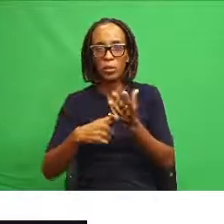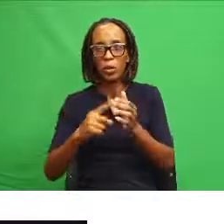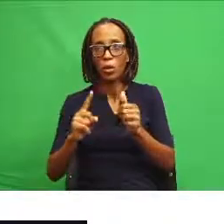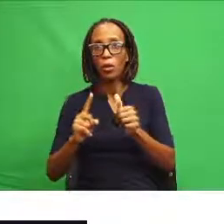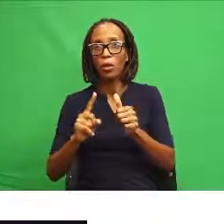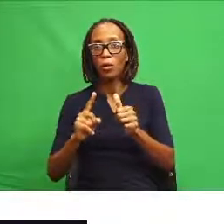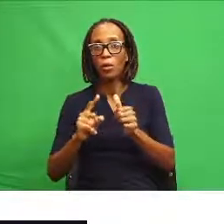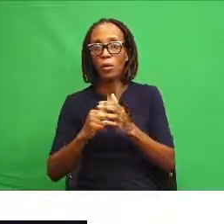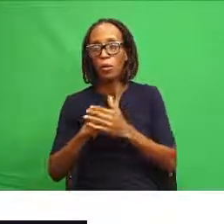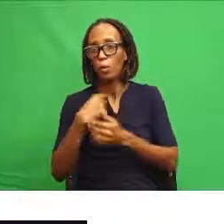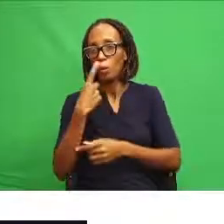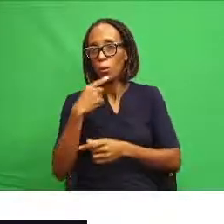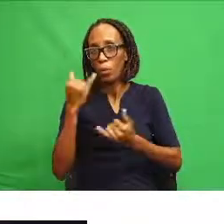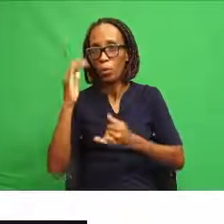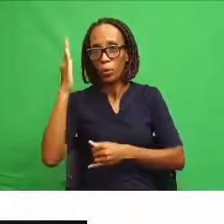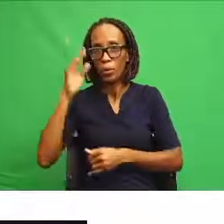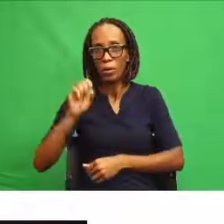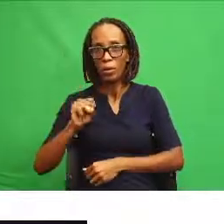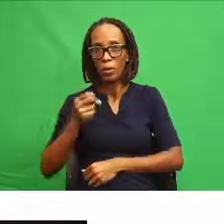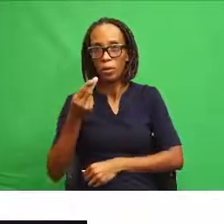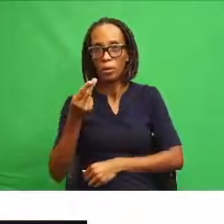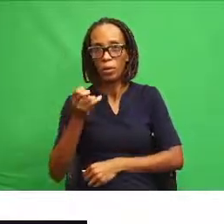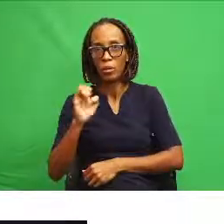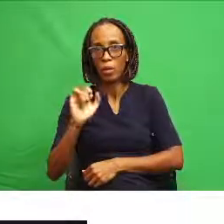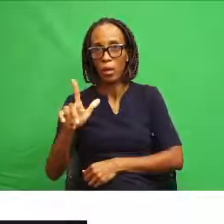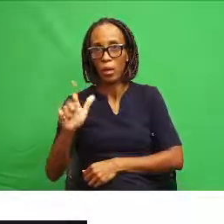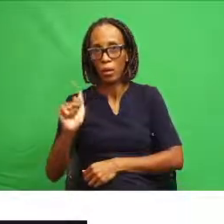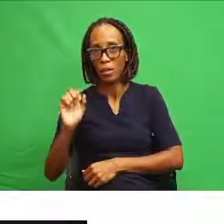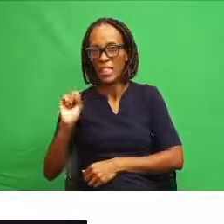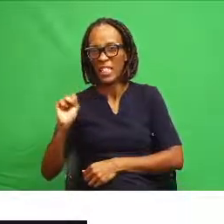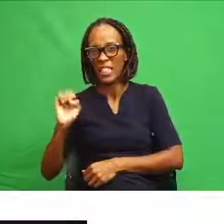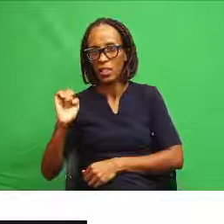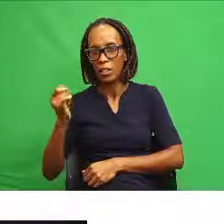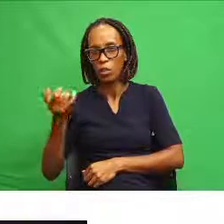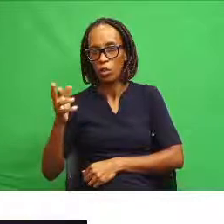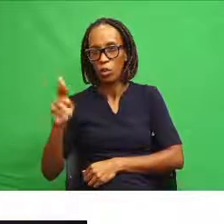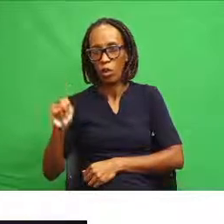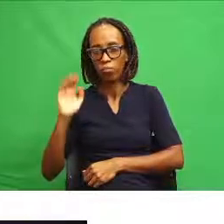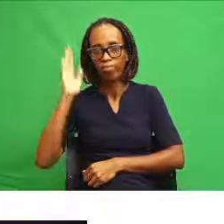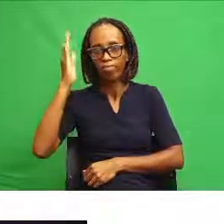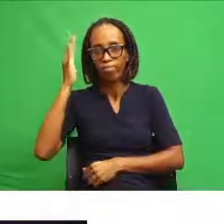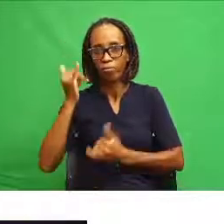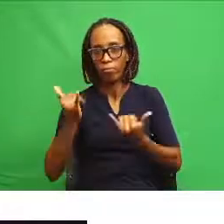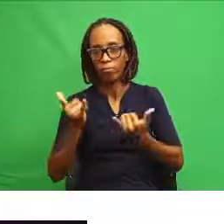Permanent Secretary Sheila Sicharan to address you.